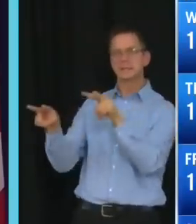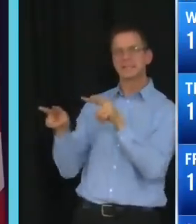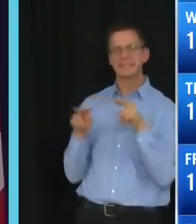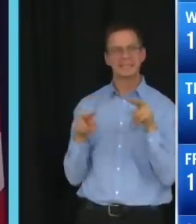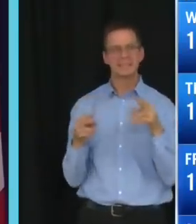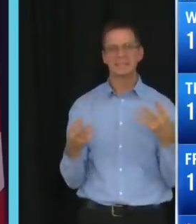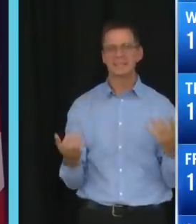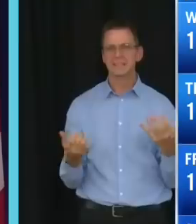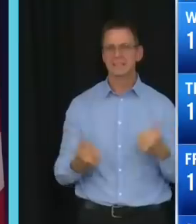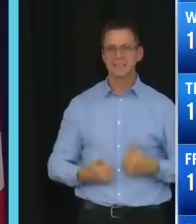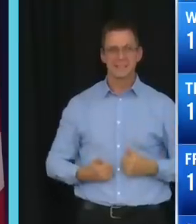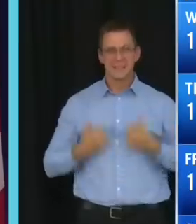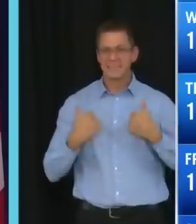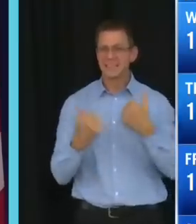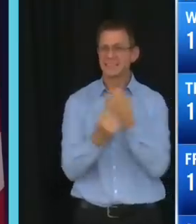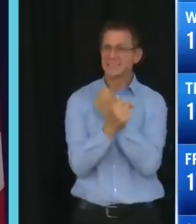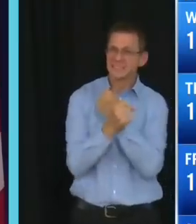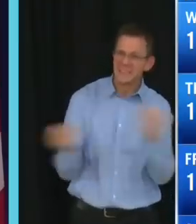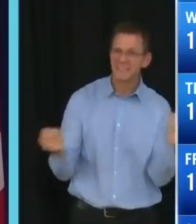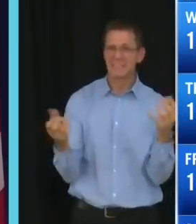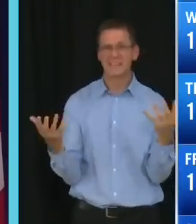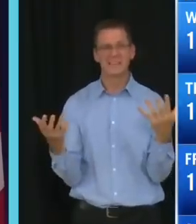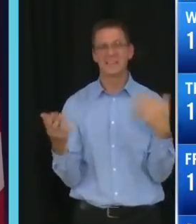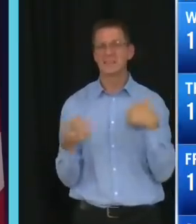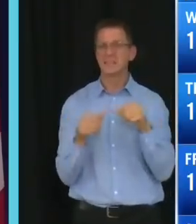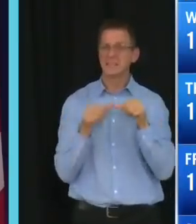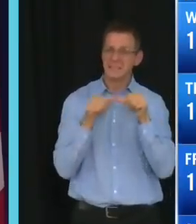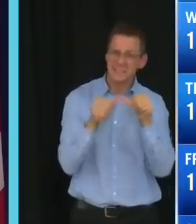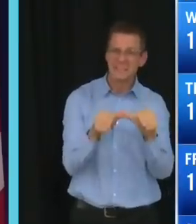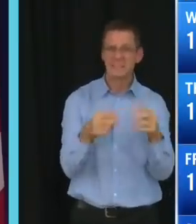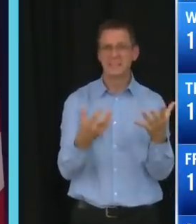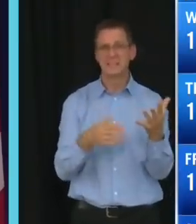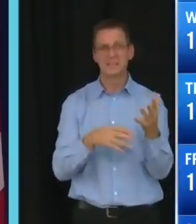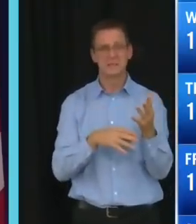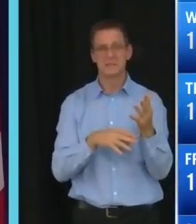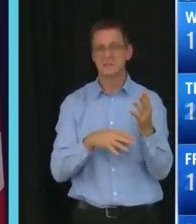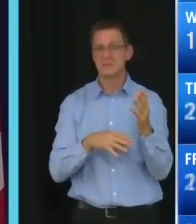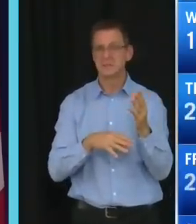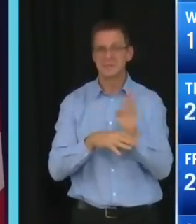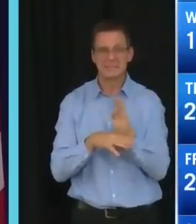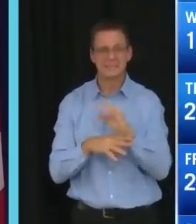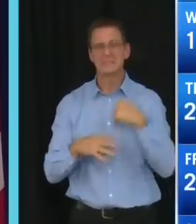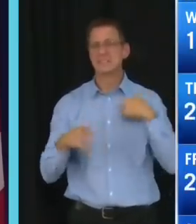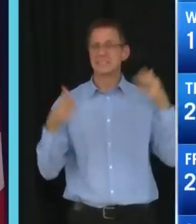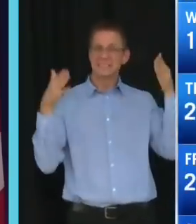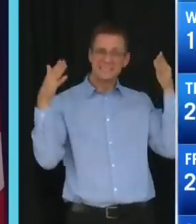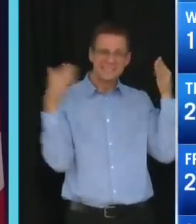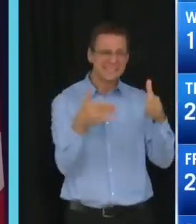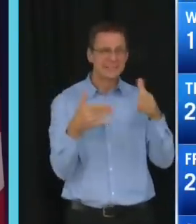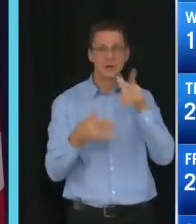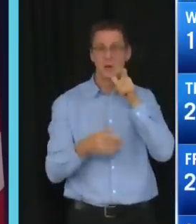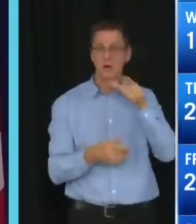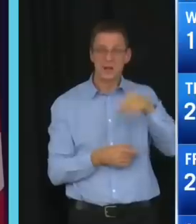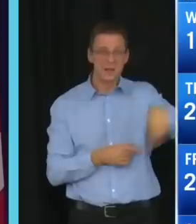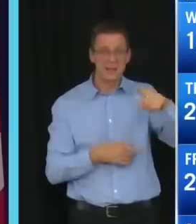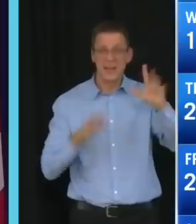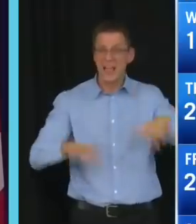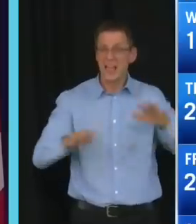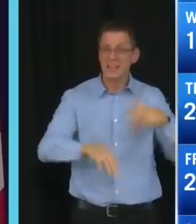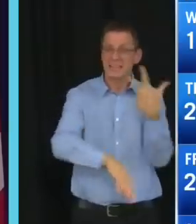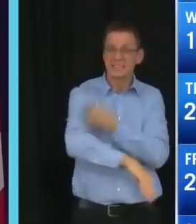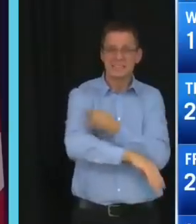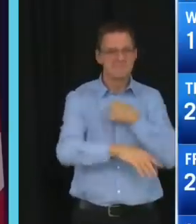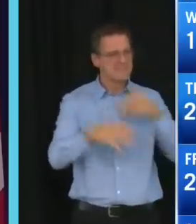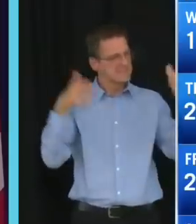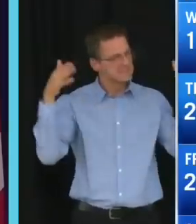must go further in encouraging vaccination and reducing the chance of infection for those who are unprotected. That